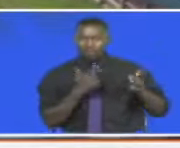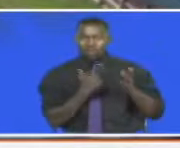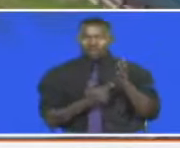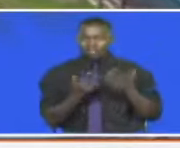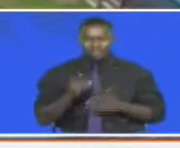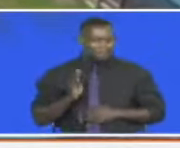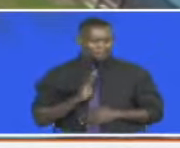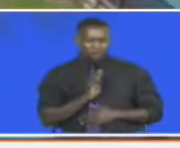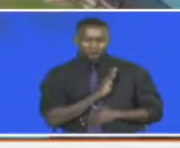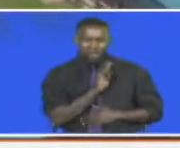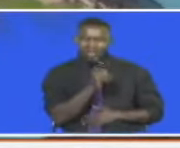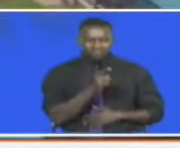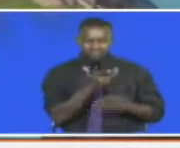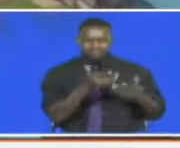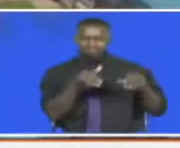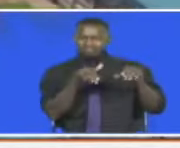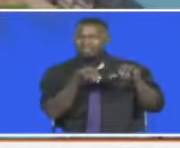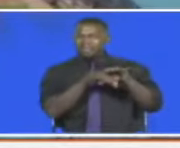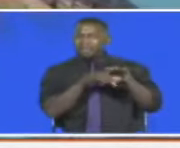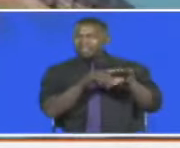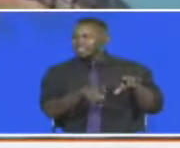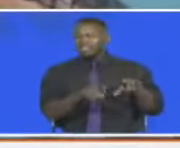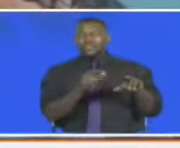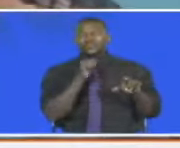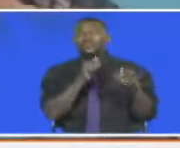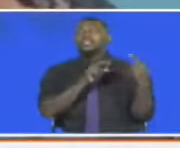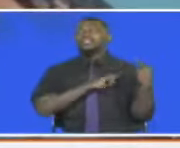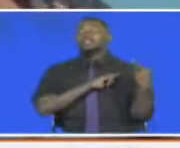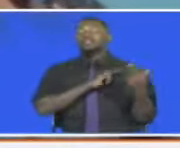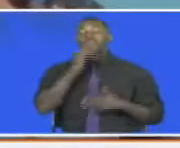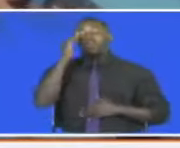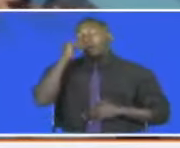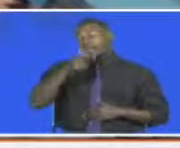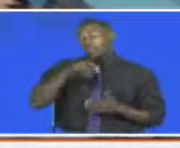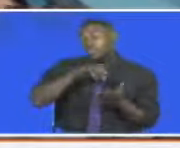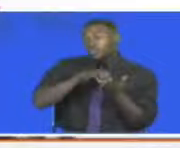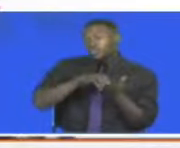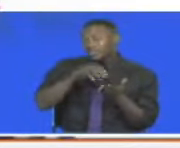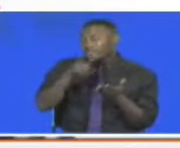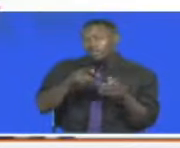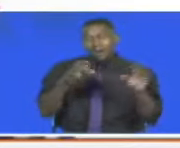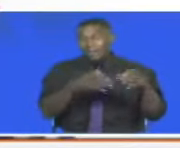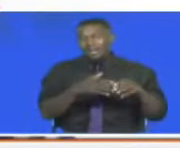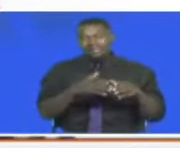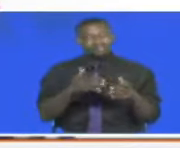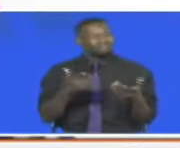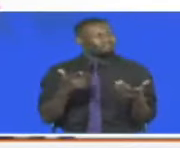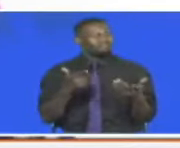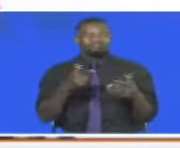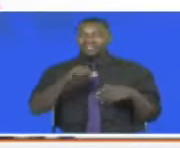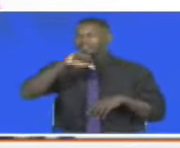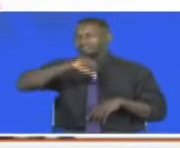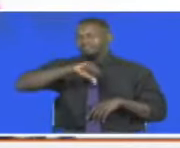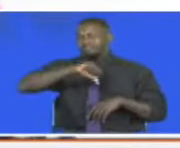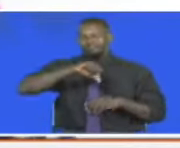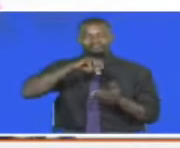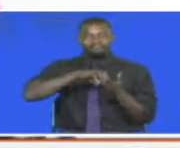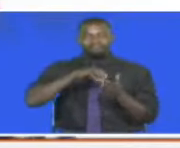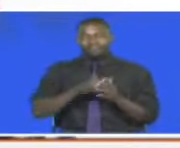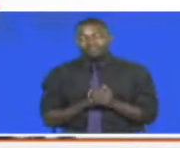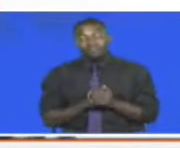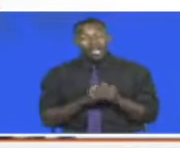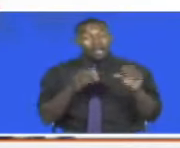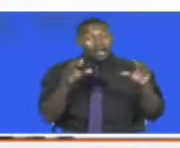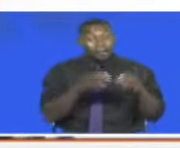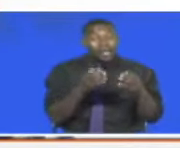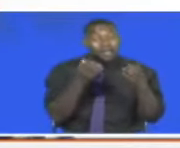Alfred Hangati iwajibike kwa hali ya sasa ya kampuni au itimuliwe. The company that is now using